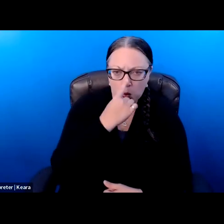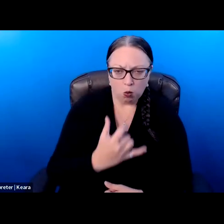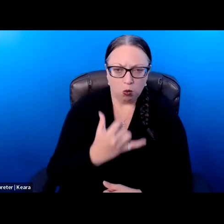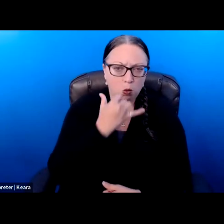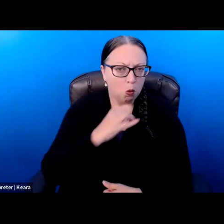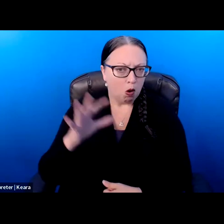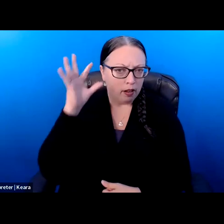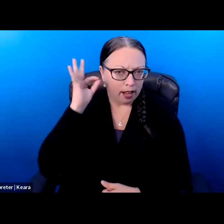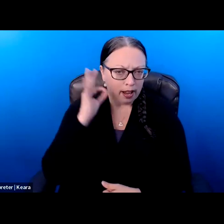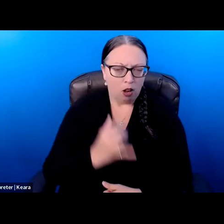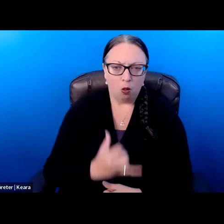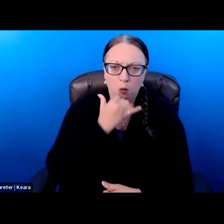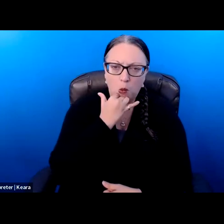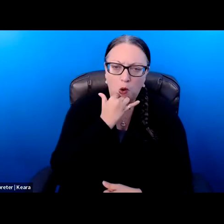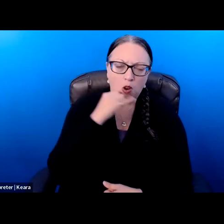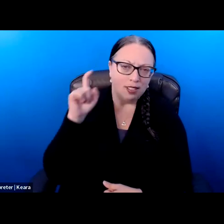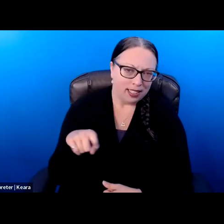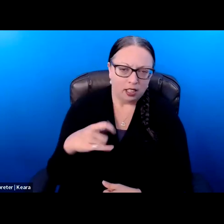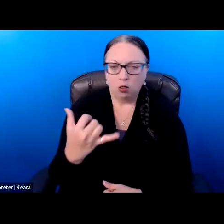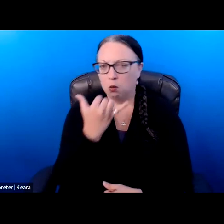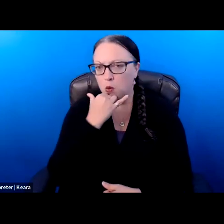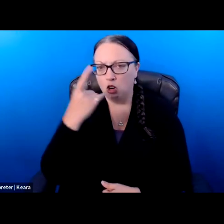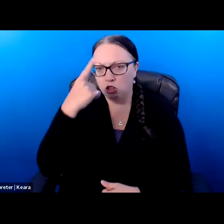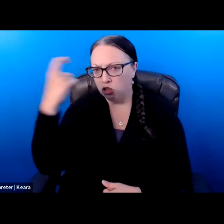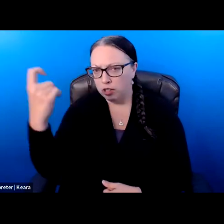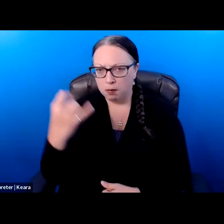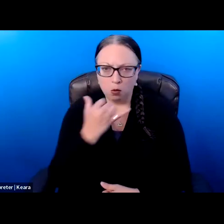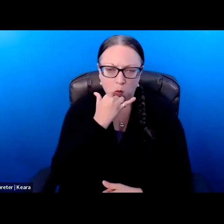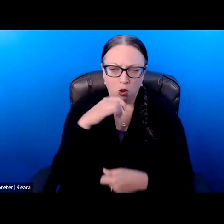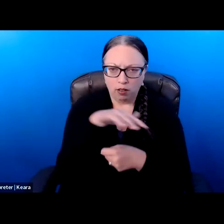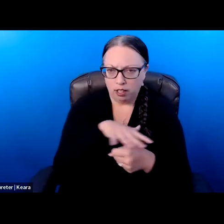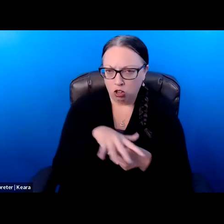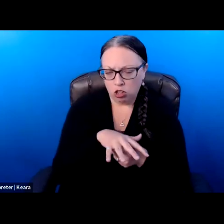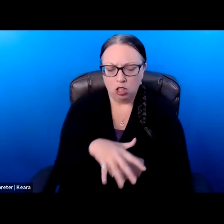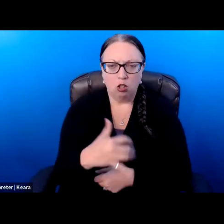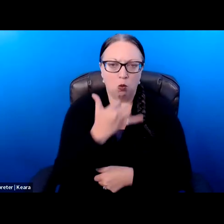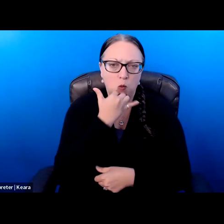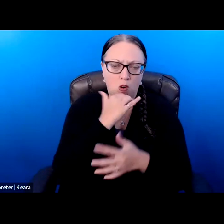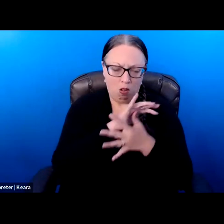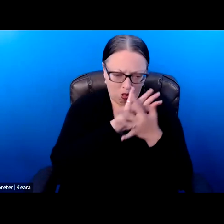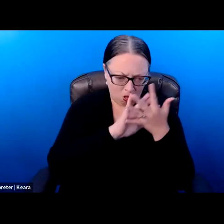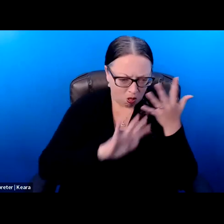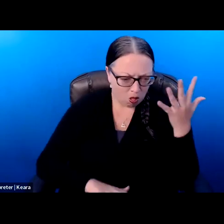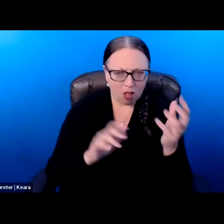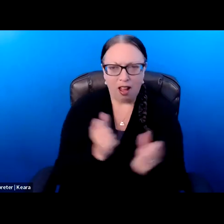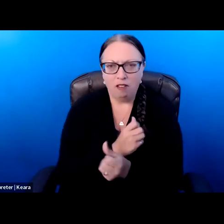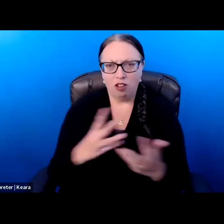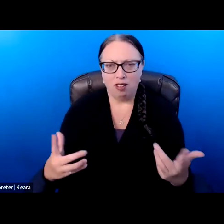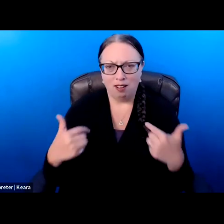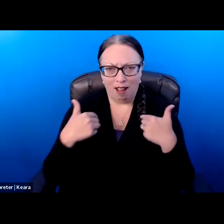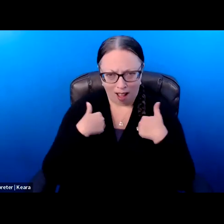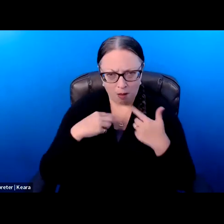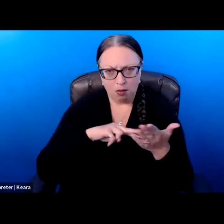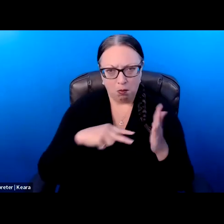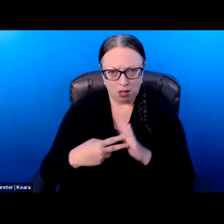the wrong need, the wrong dream, the wrong geographic, the wrong everything. I have been the meaning of rape.